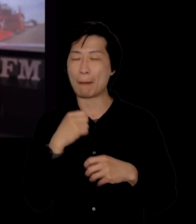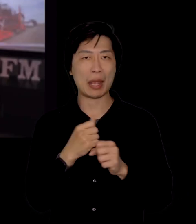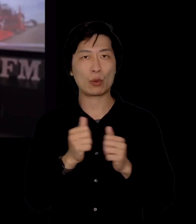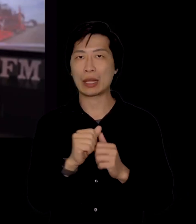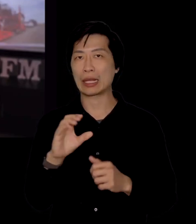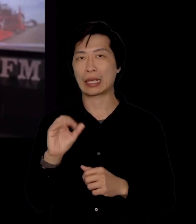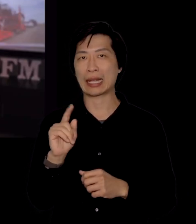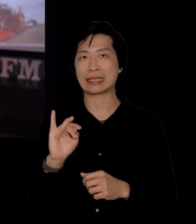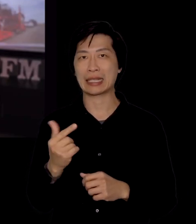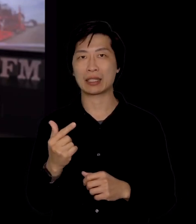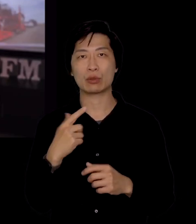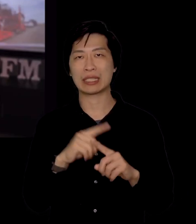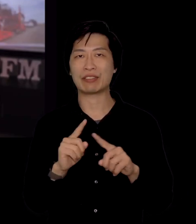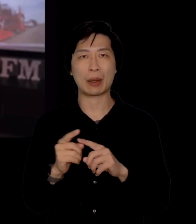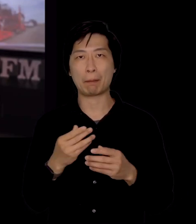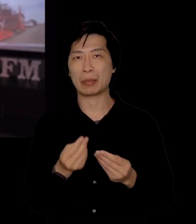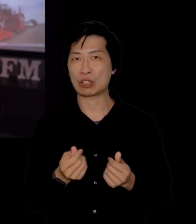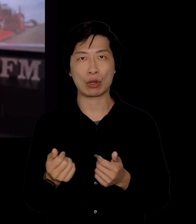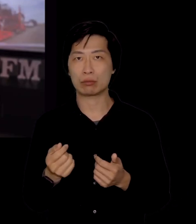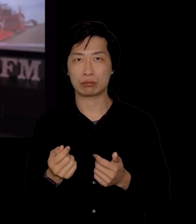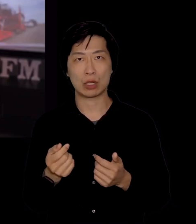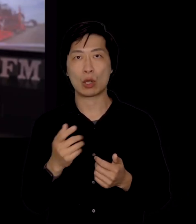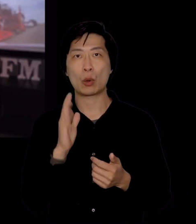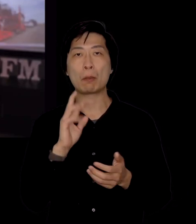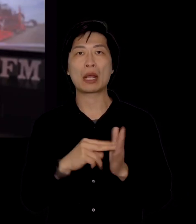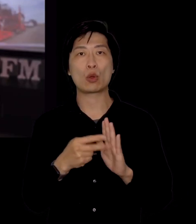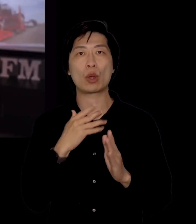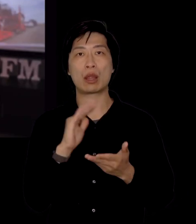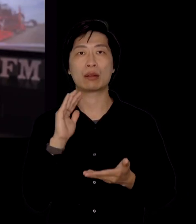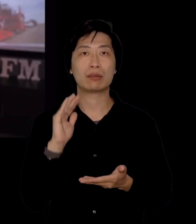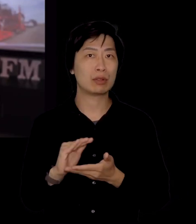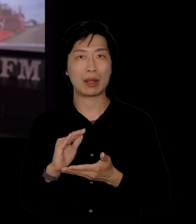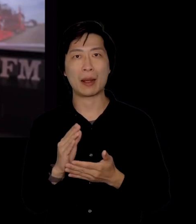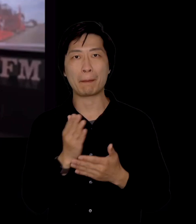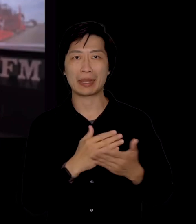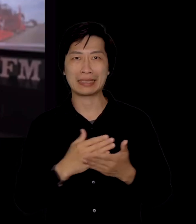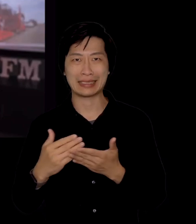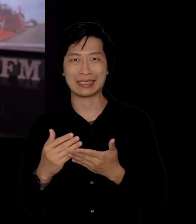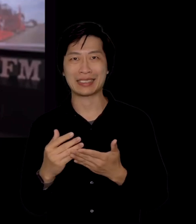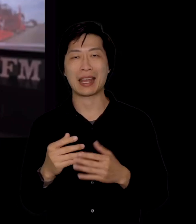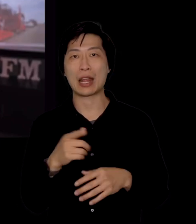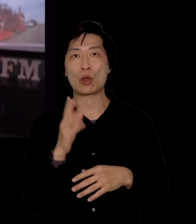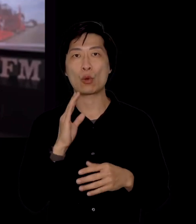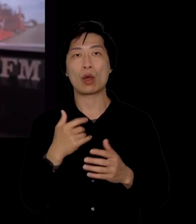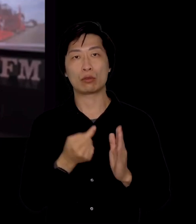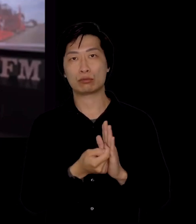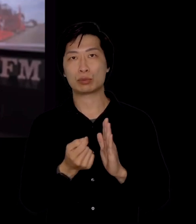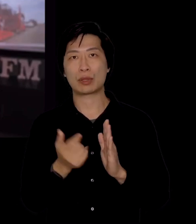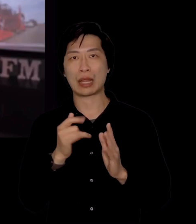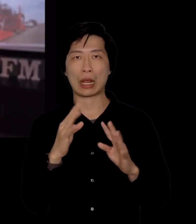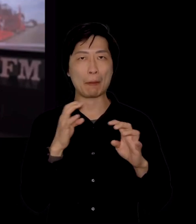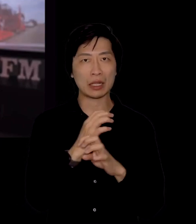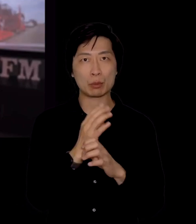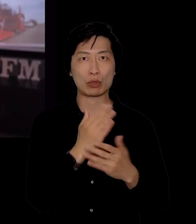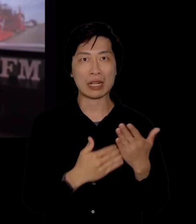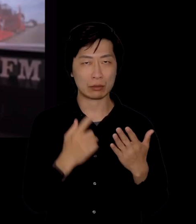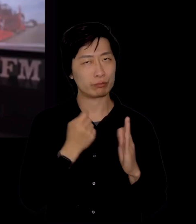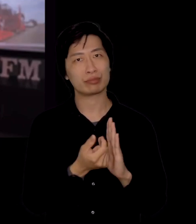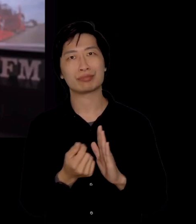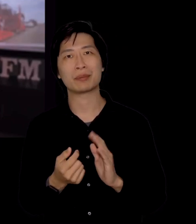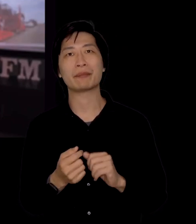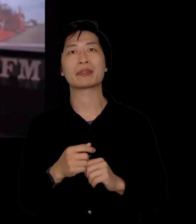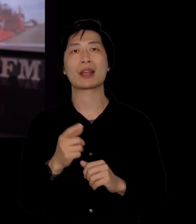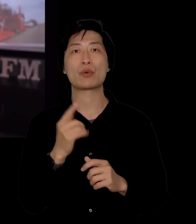going to be made with castings instead of a bunch of different materials and pieces, which is going to dramatically reduce the piece count, and it's going to remove complexity